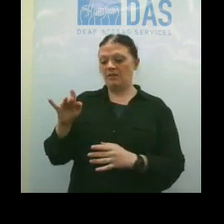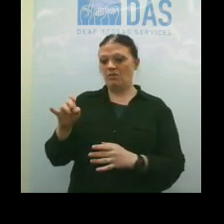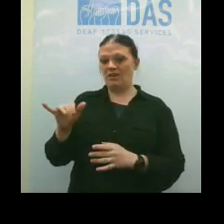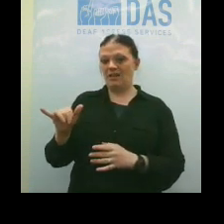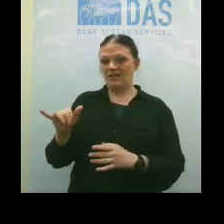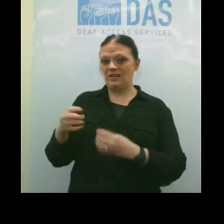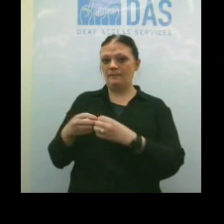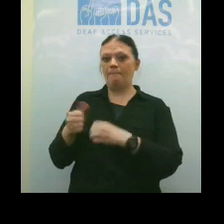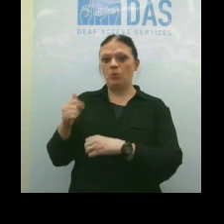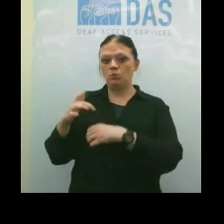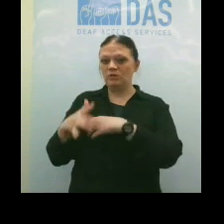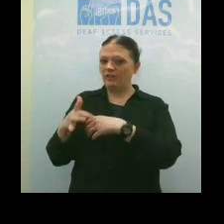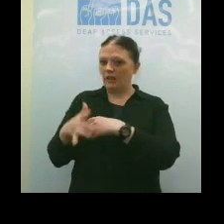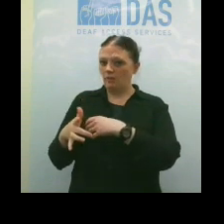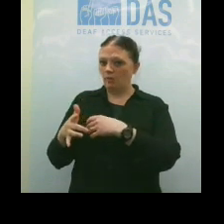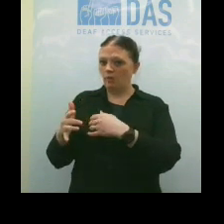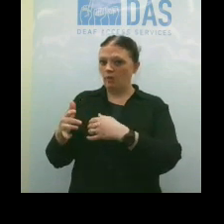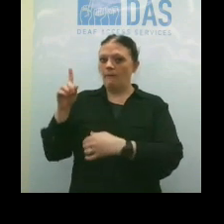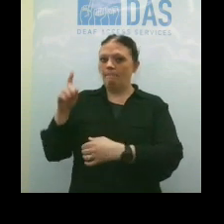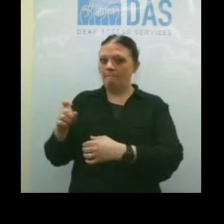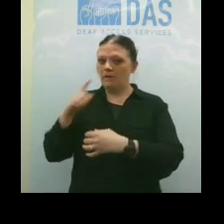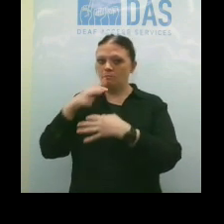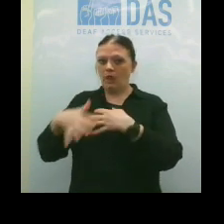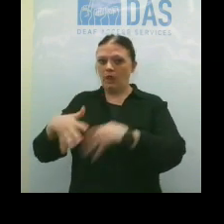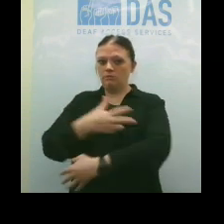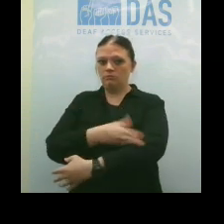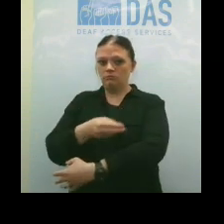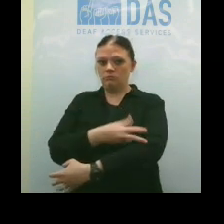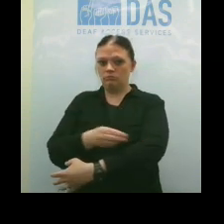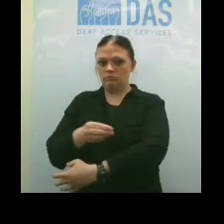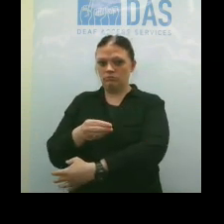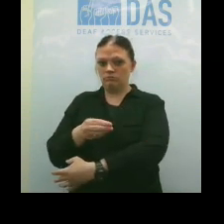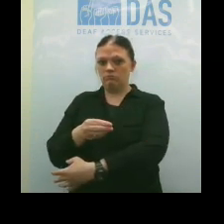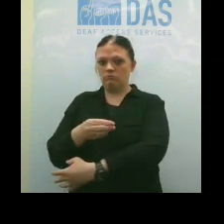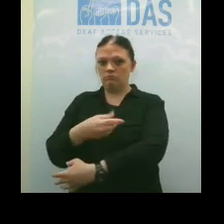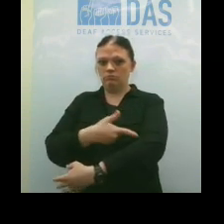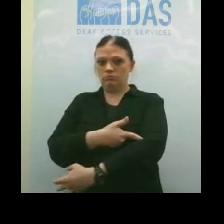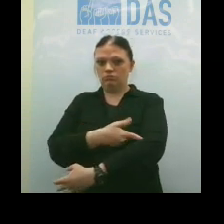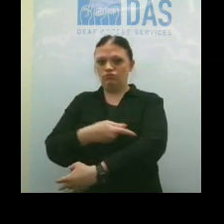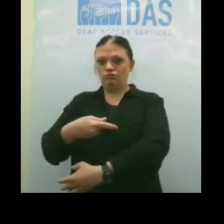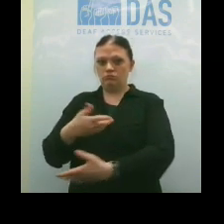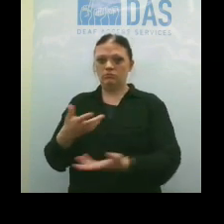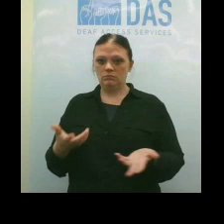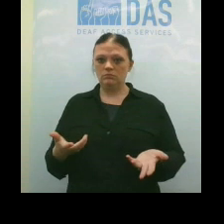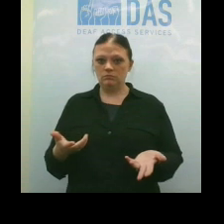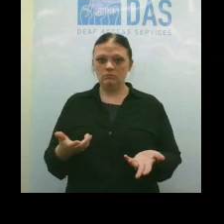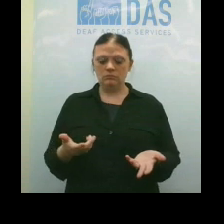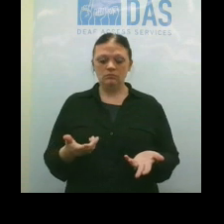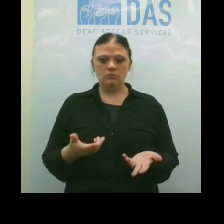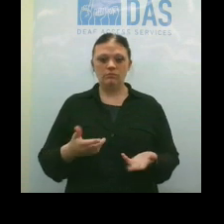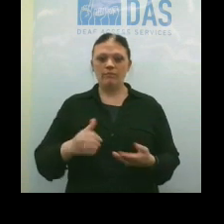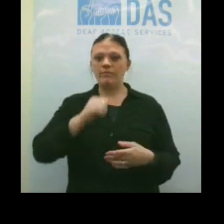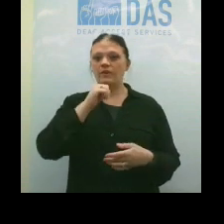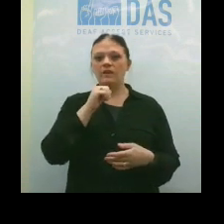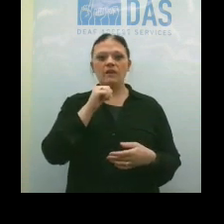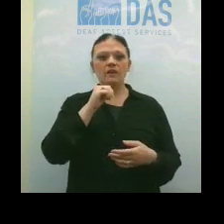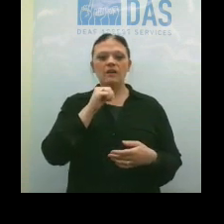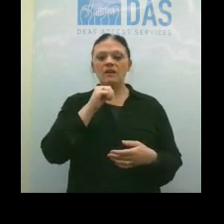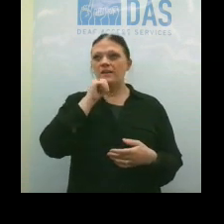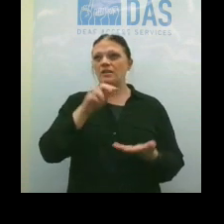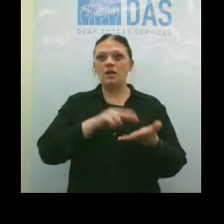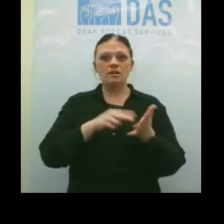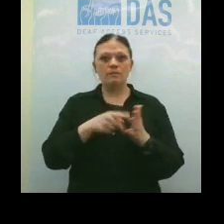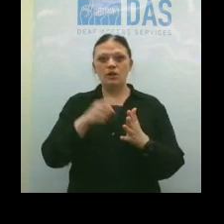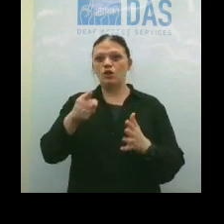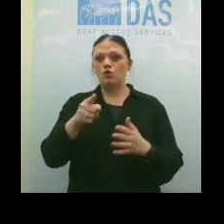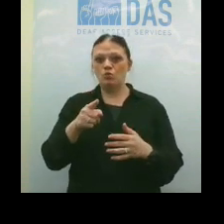of the tests available on the market, you have to get your blood drawn with a needle. And then it doesn't mean that you're actively infected